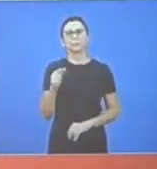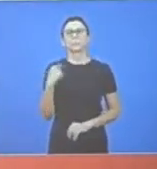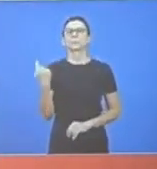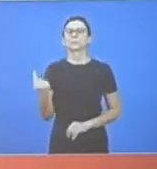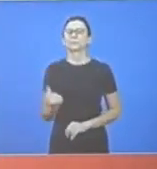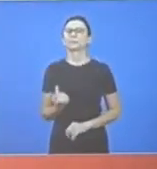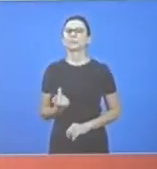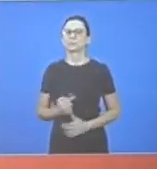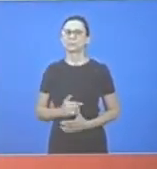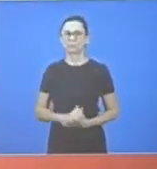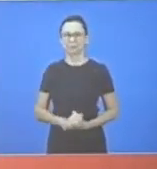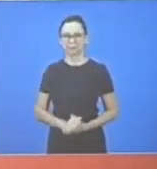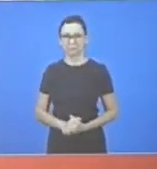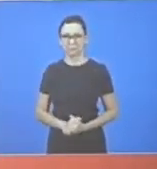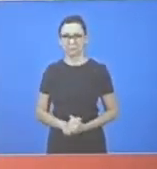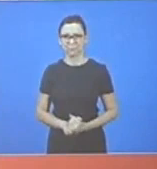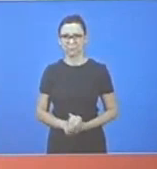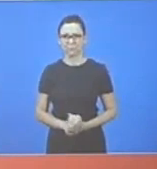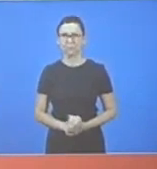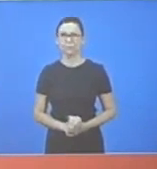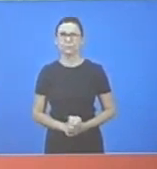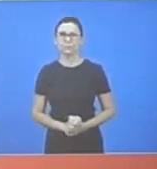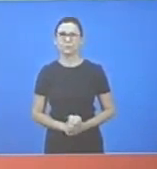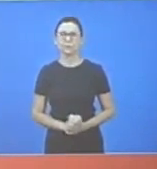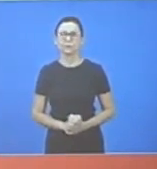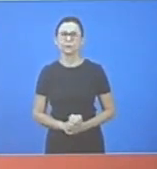God wants the best for us.